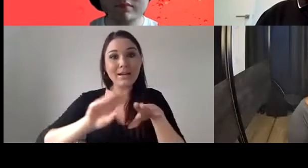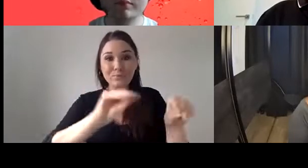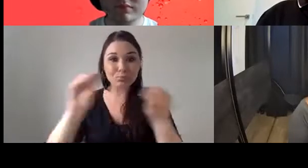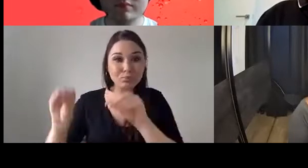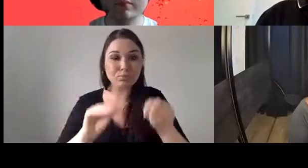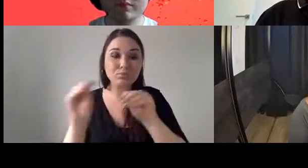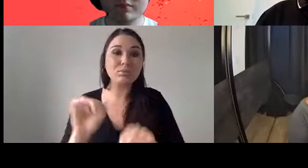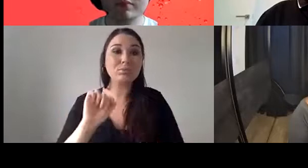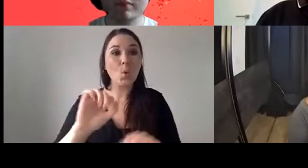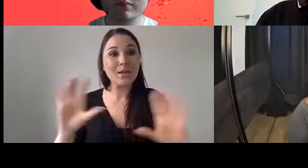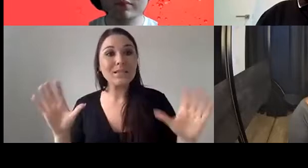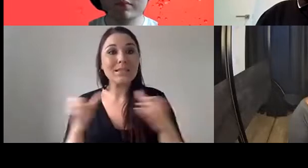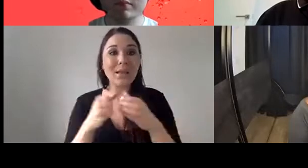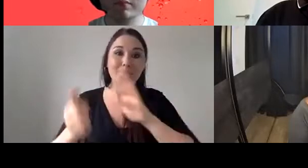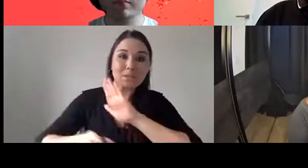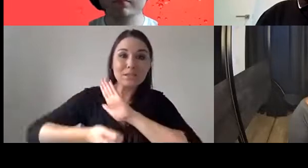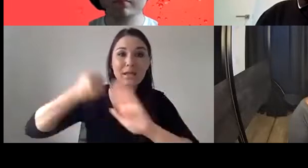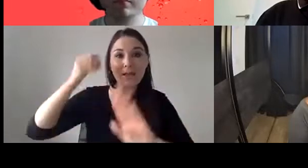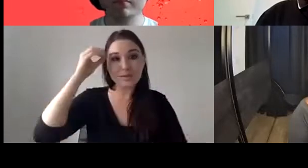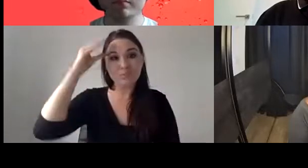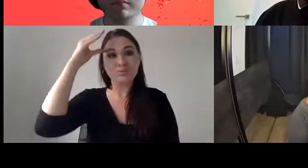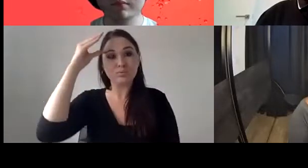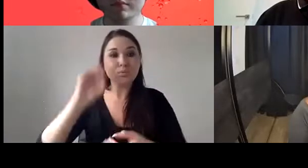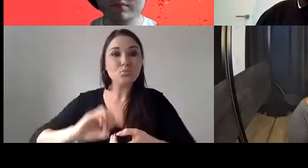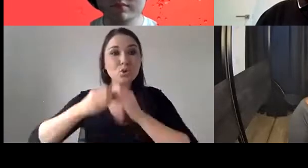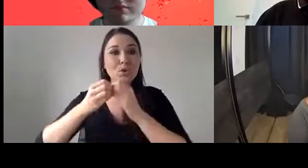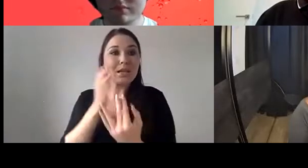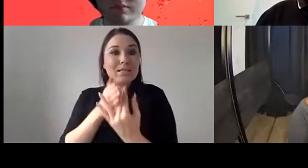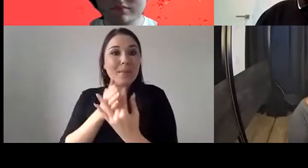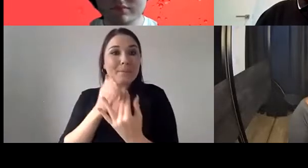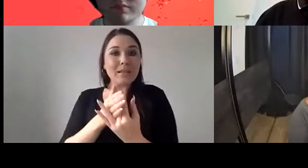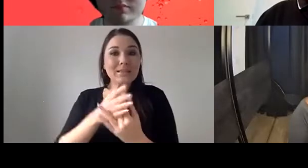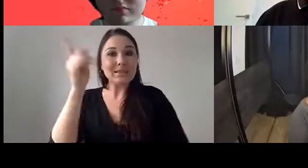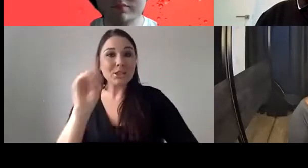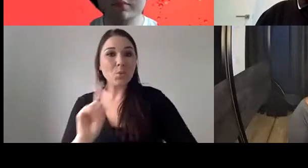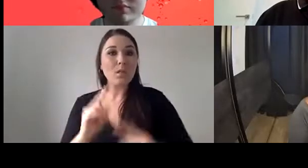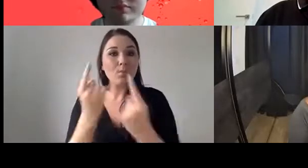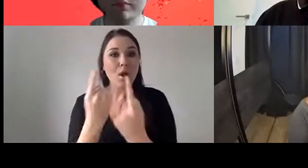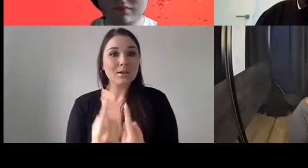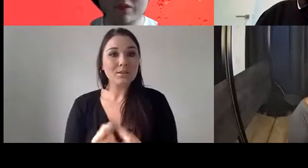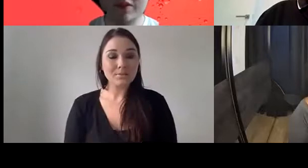team are really skilled at producing accessible digital products.